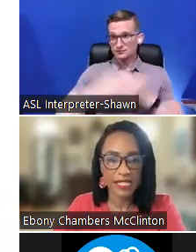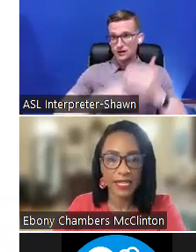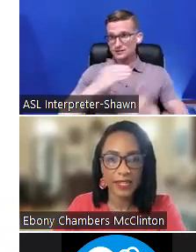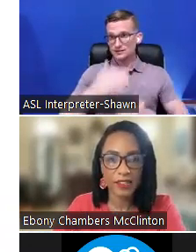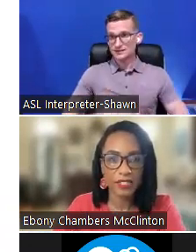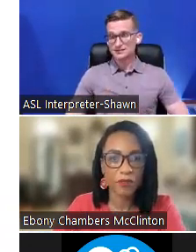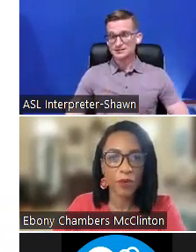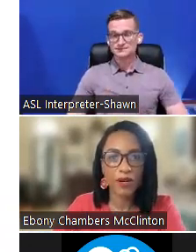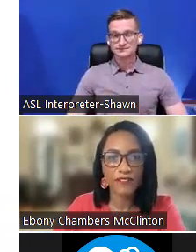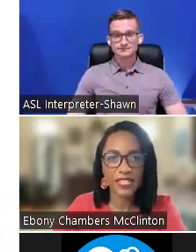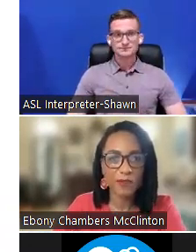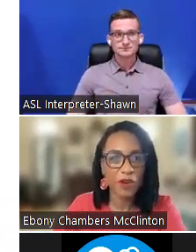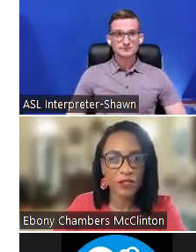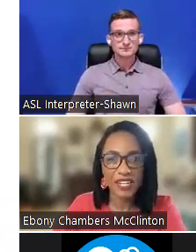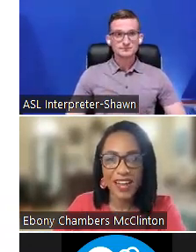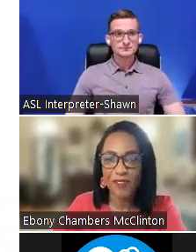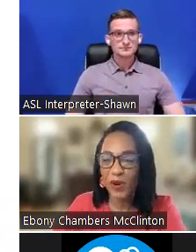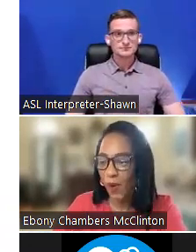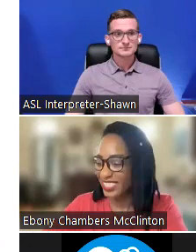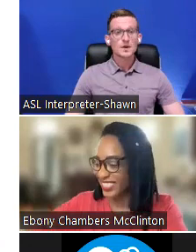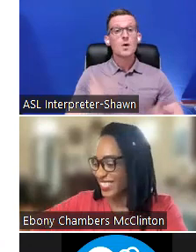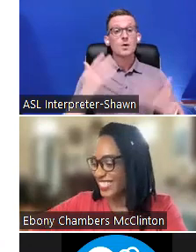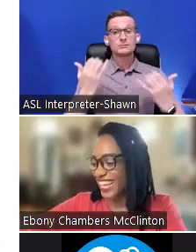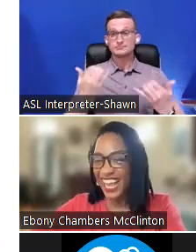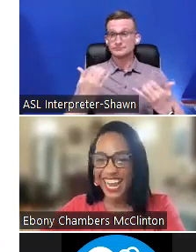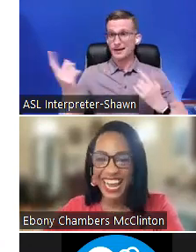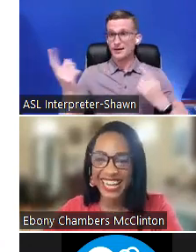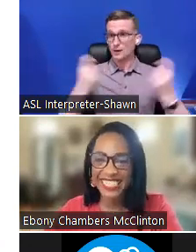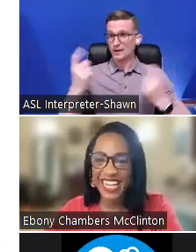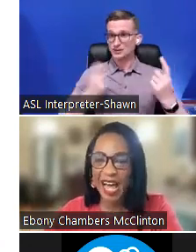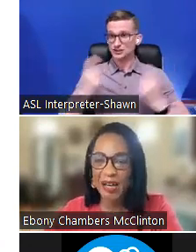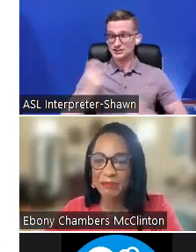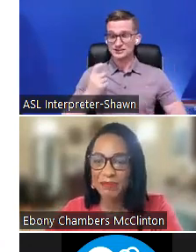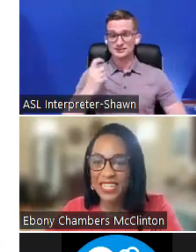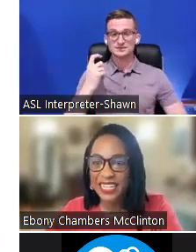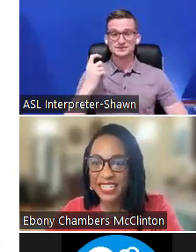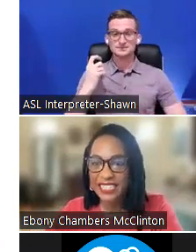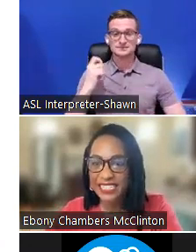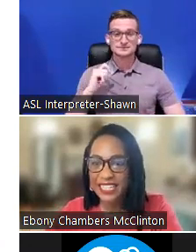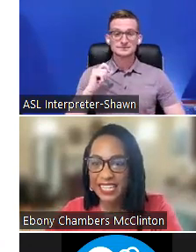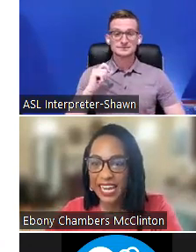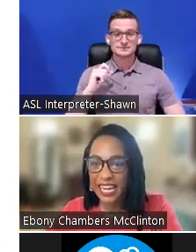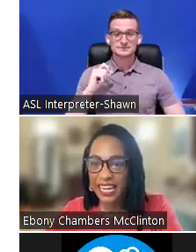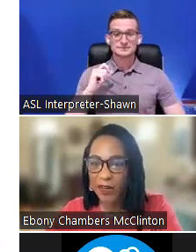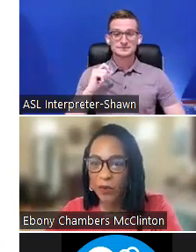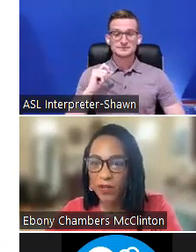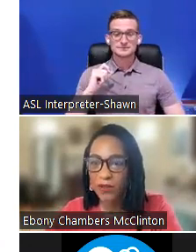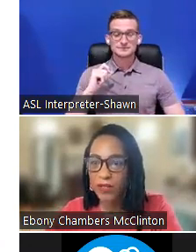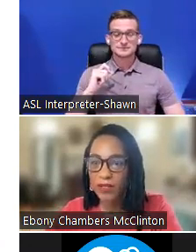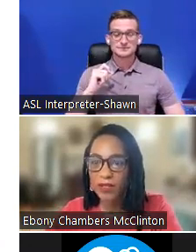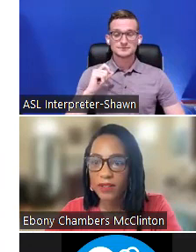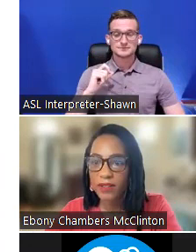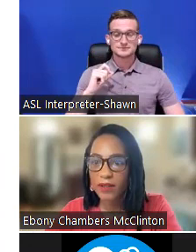Let me see, I think there's some more. I've got some, so now for questions, and let's see,